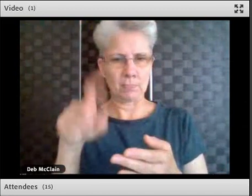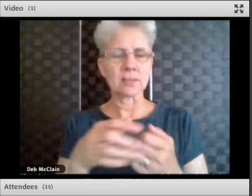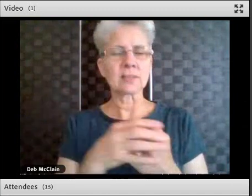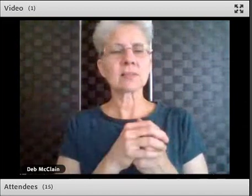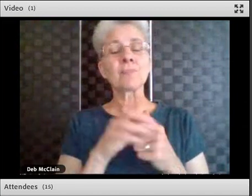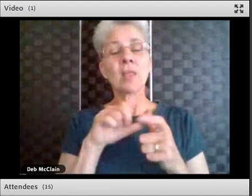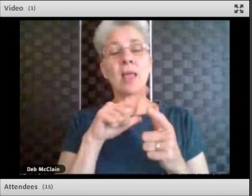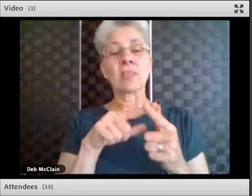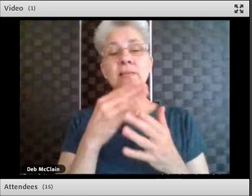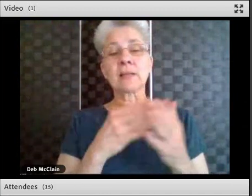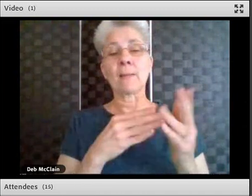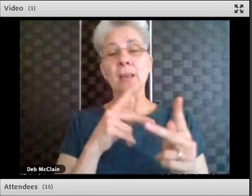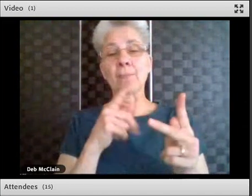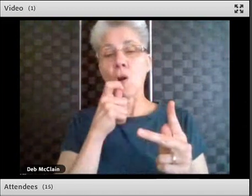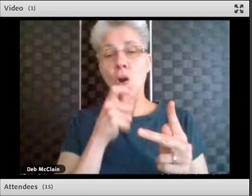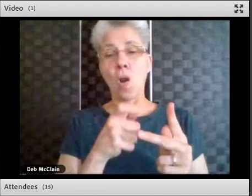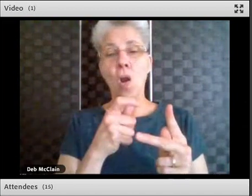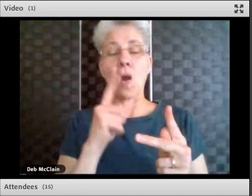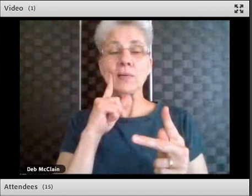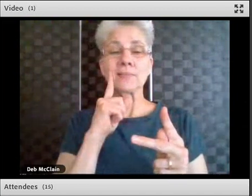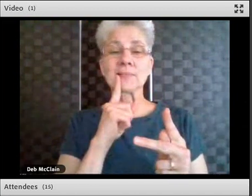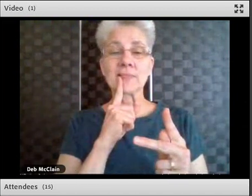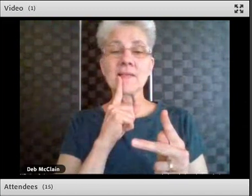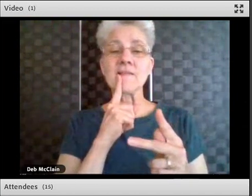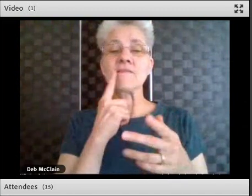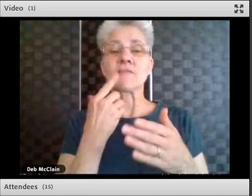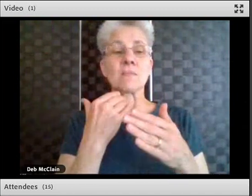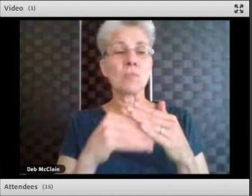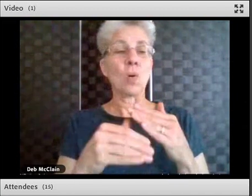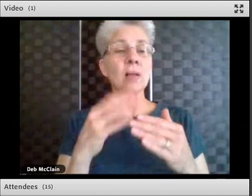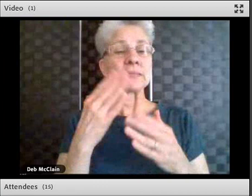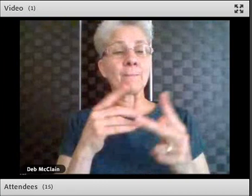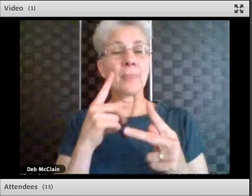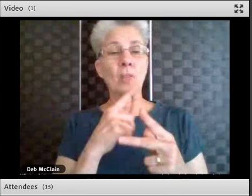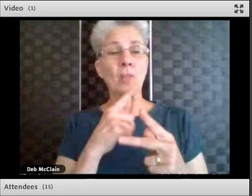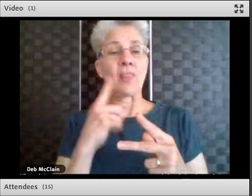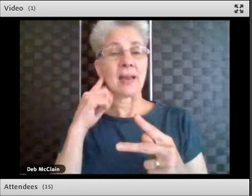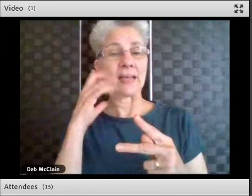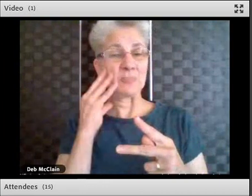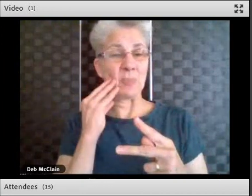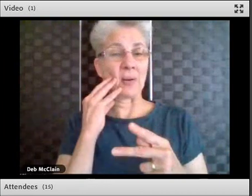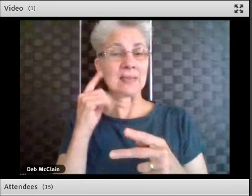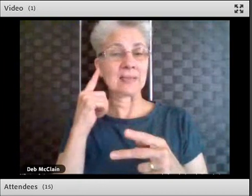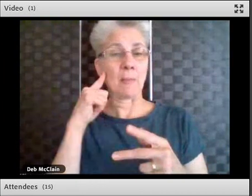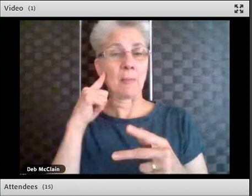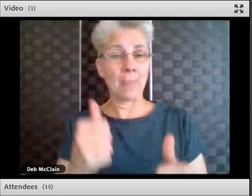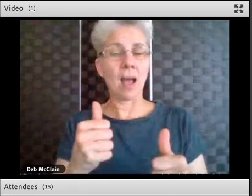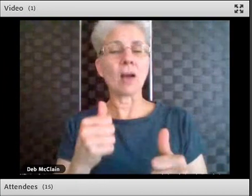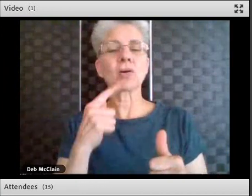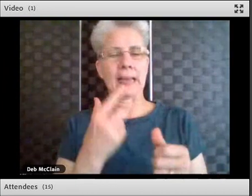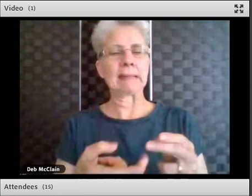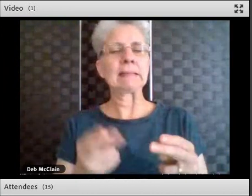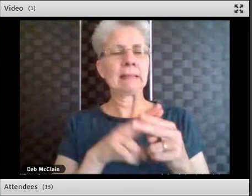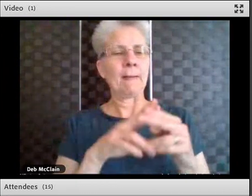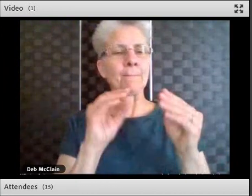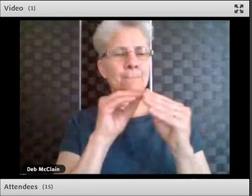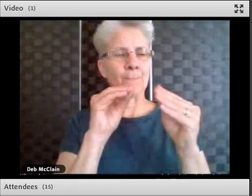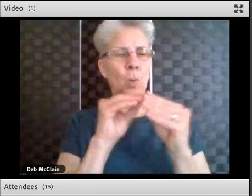And then some people who experience sudden hearing loss will regain partial or complete hearing within a relatively short period of